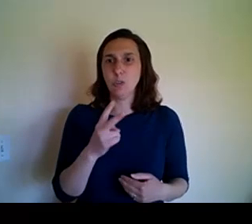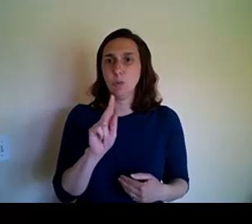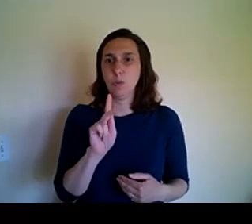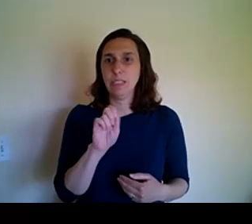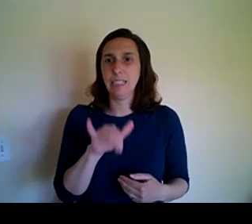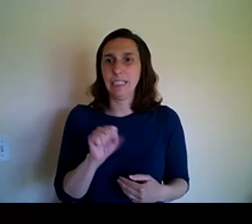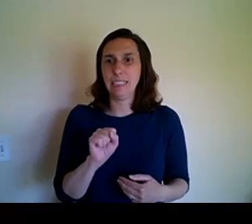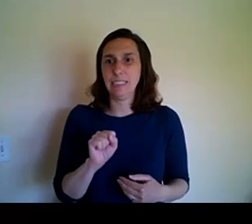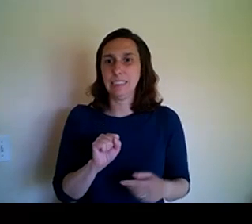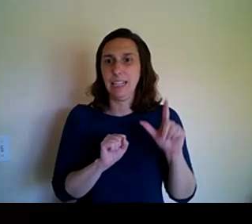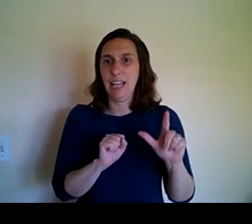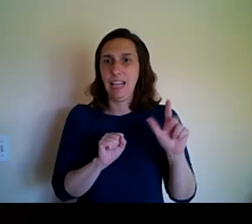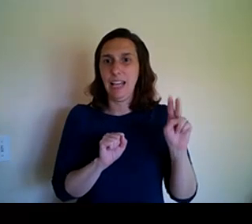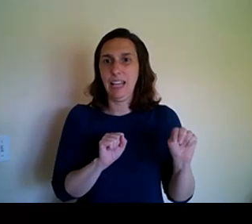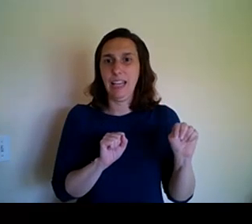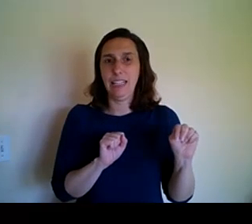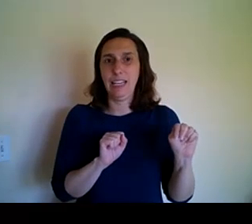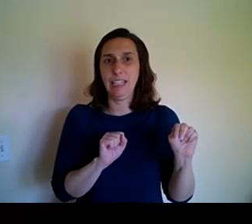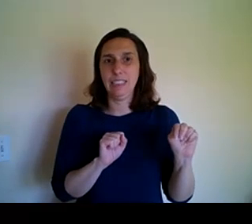ln key.